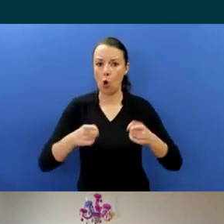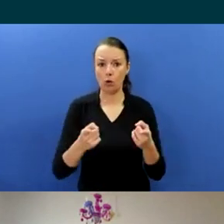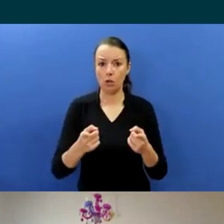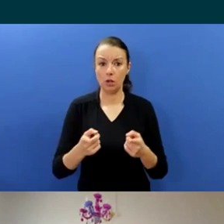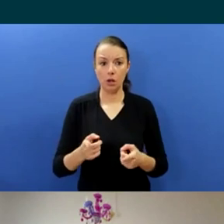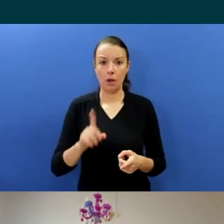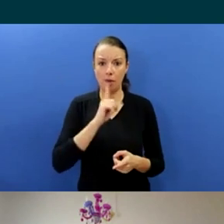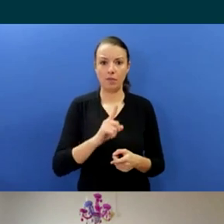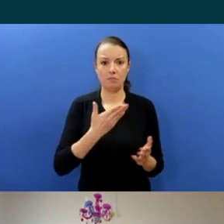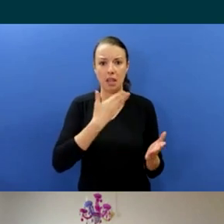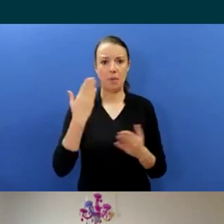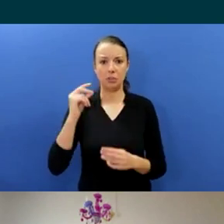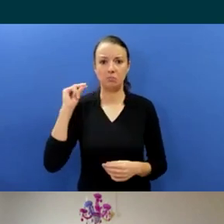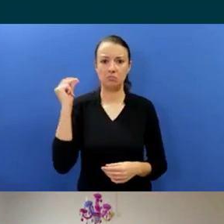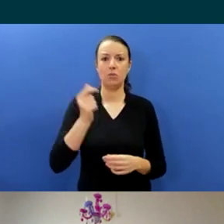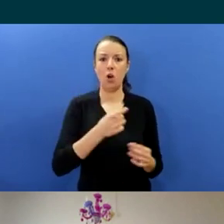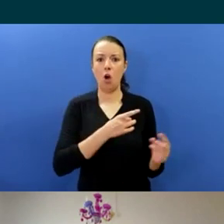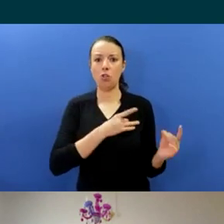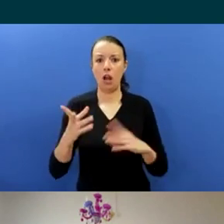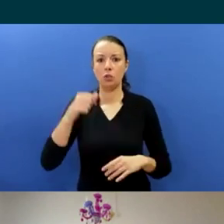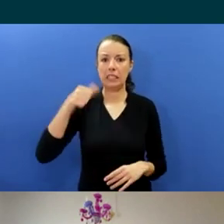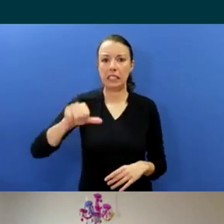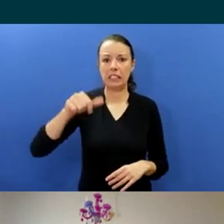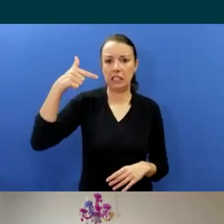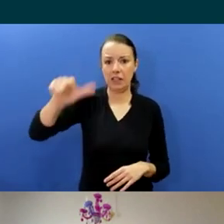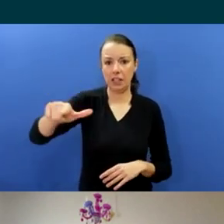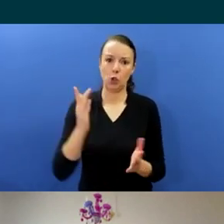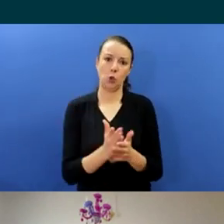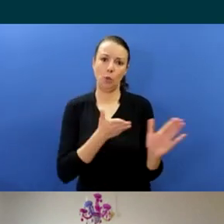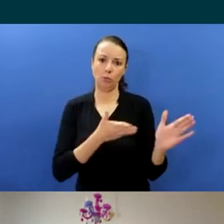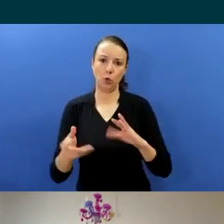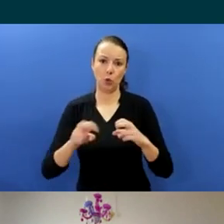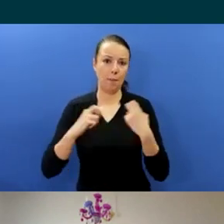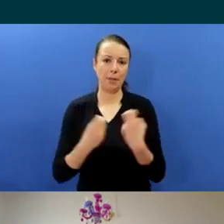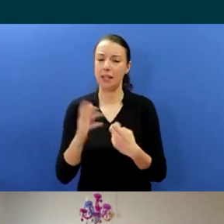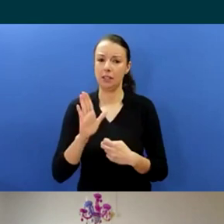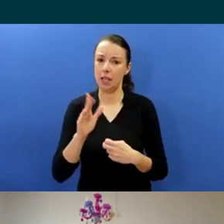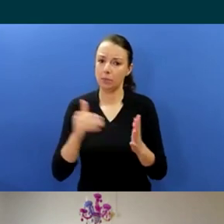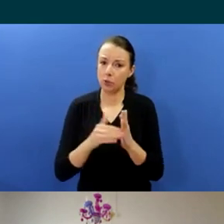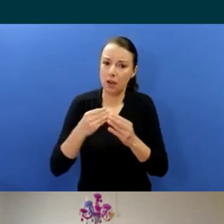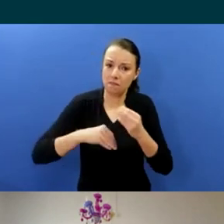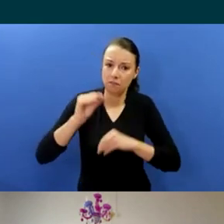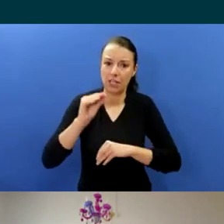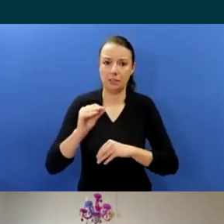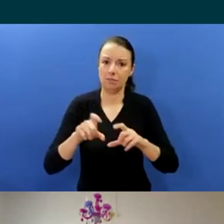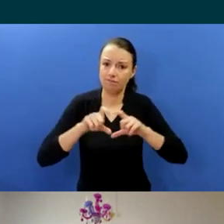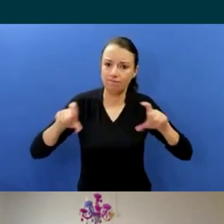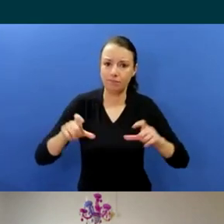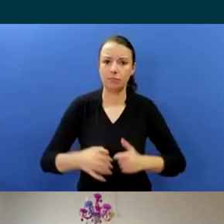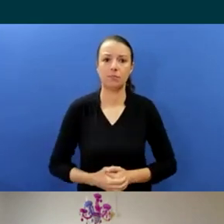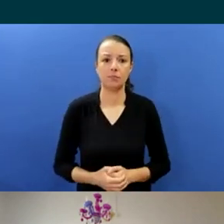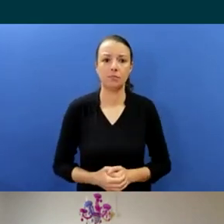two. So let me speak about the recruitment of the citizen, because this is